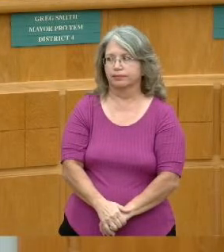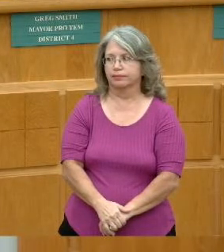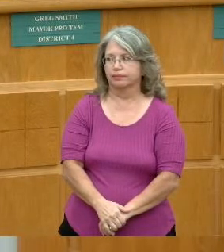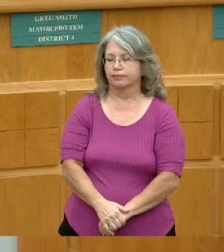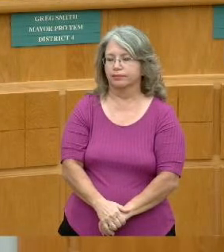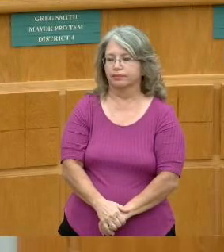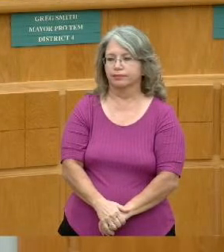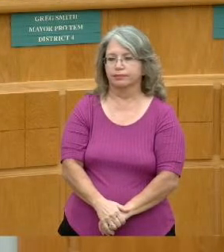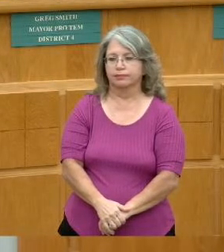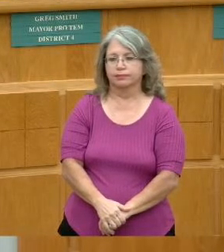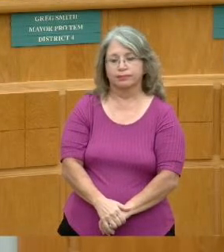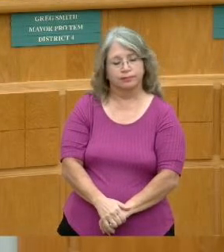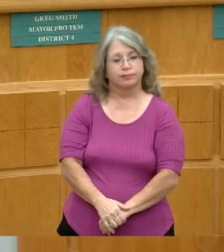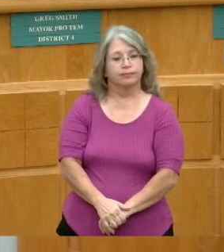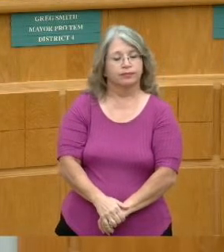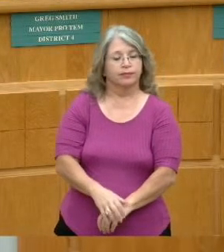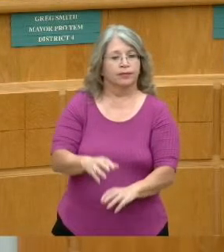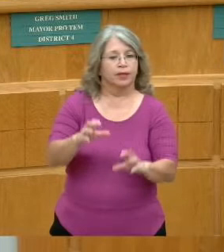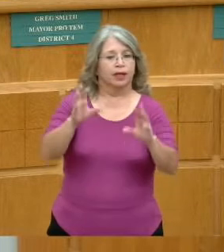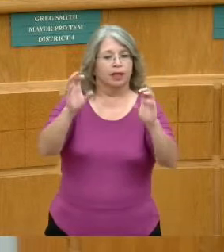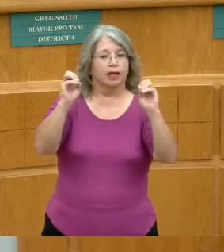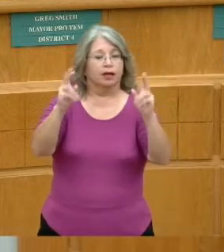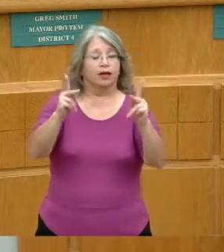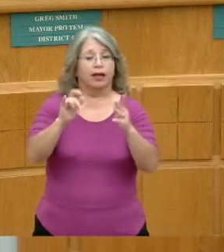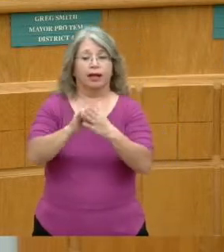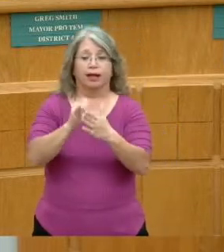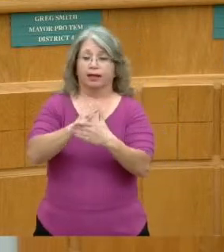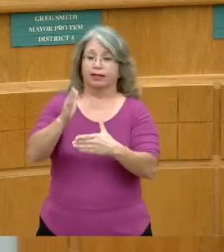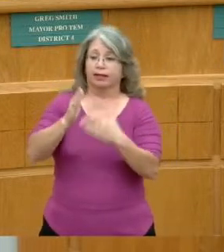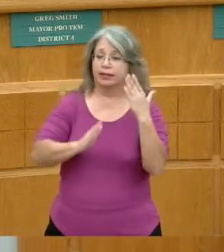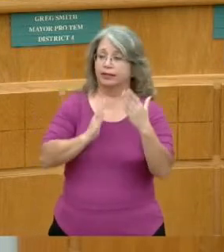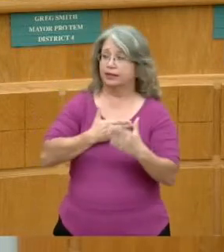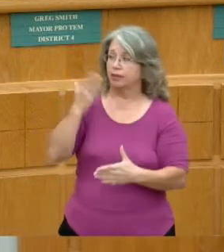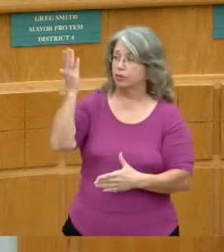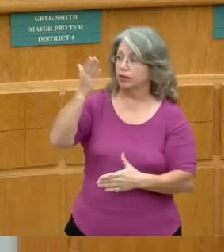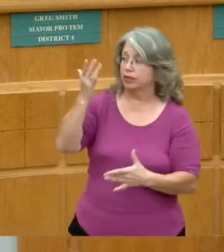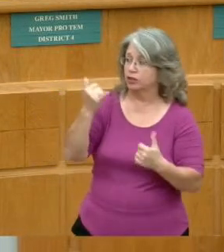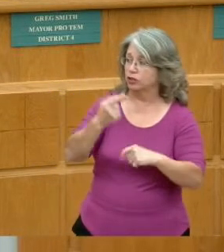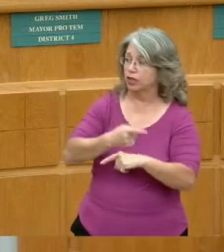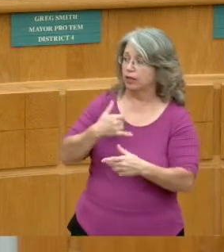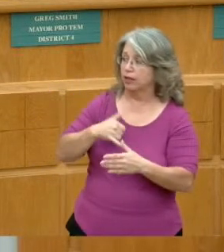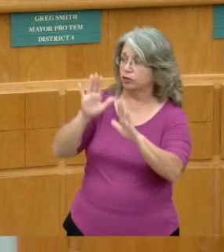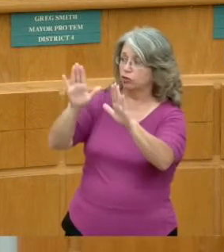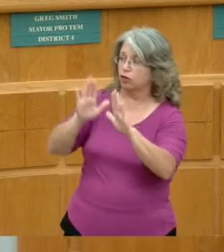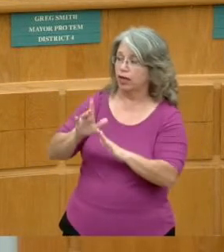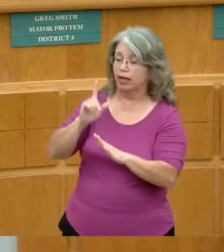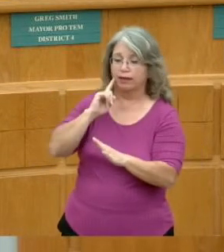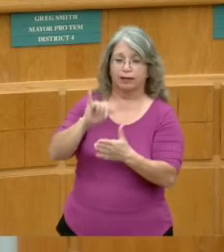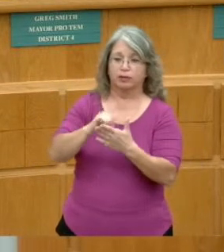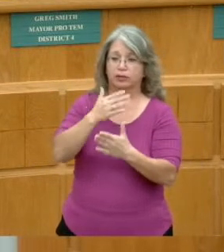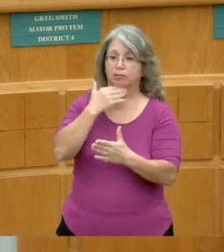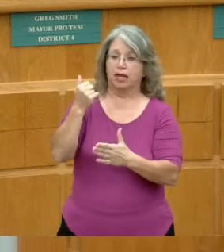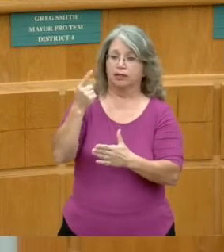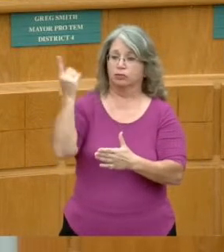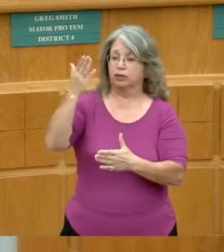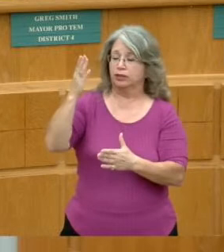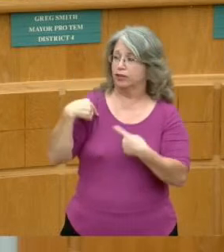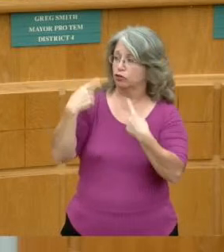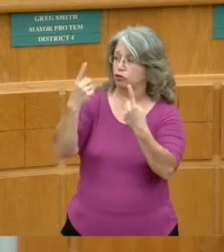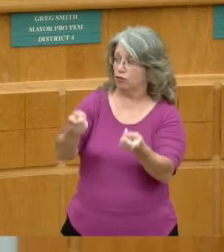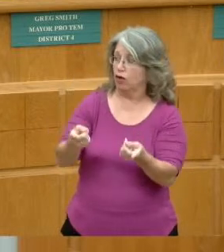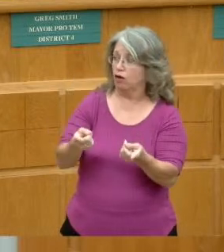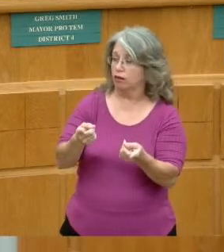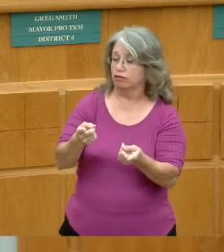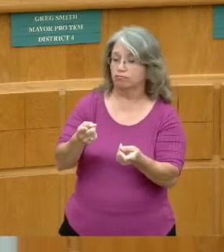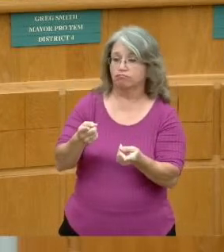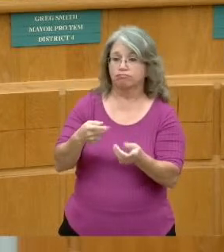Okay, well, that concludes our briefing today. That was a great presentation, Dr. Bird. I think one of the best ones yet, frankly. And